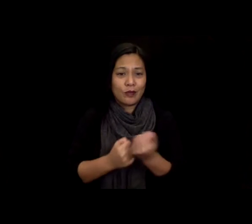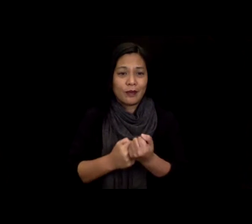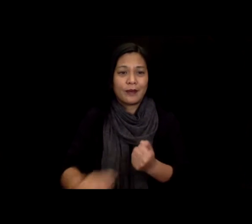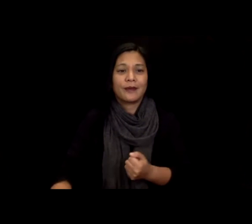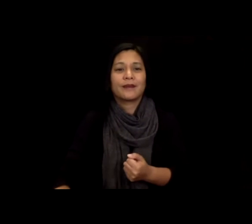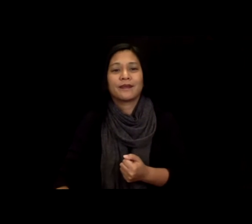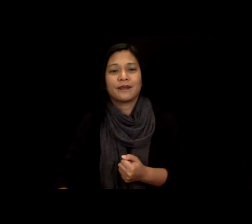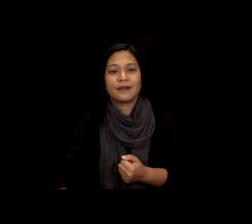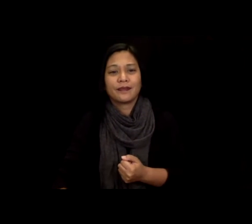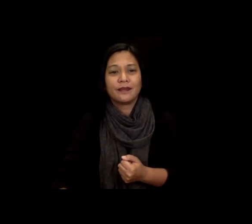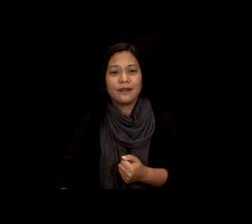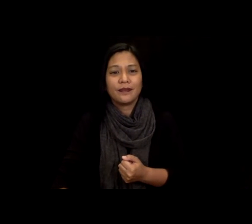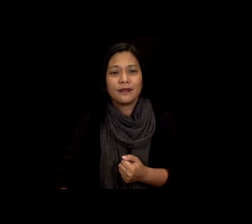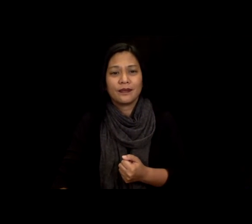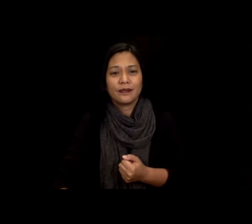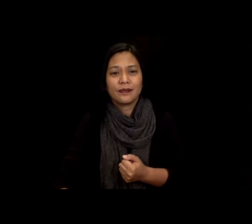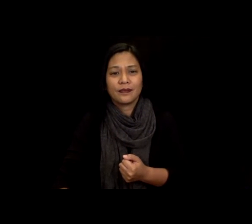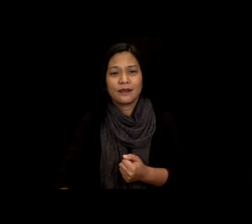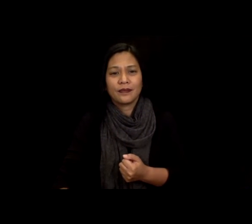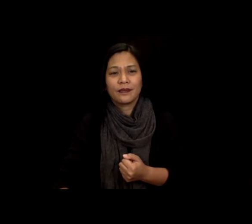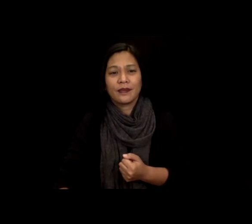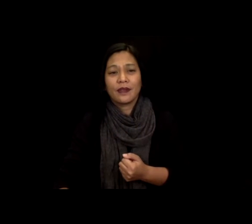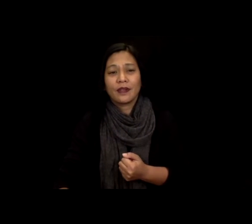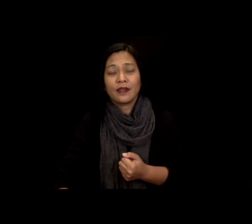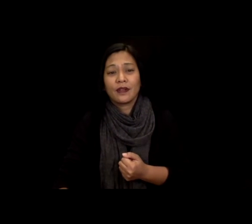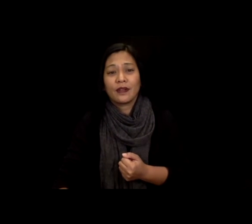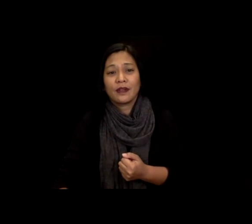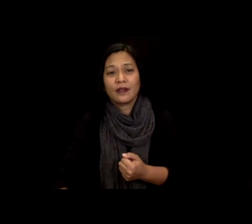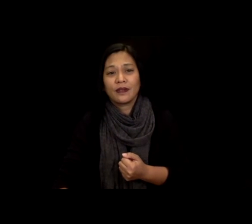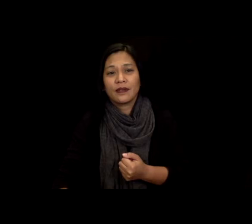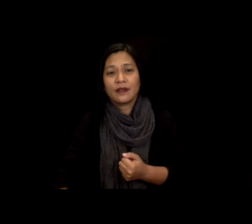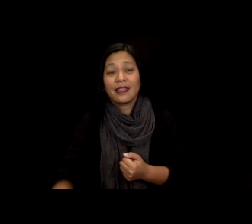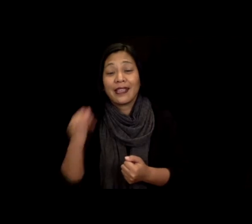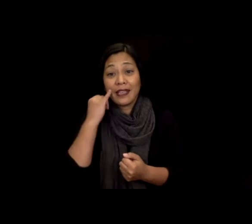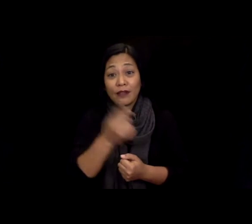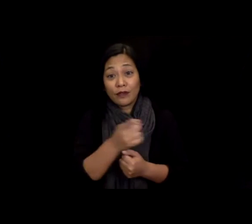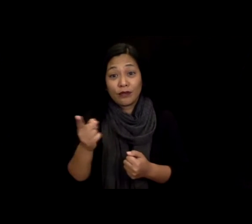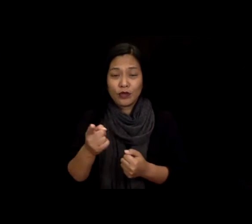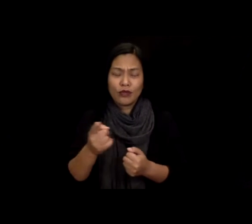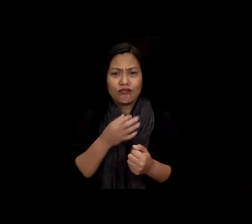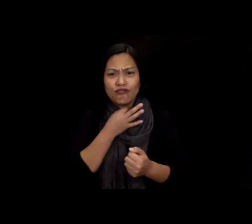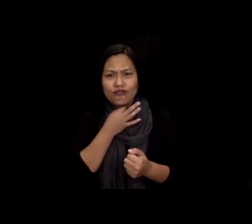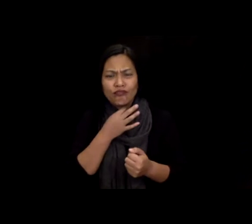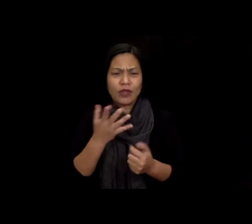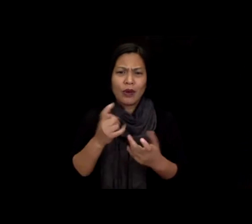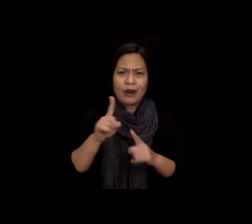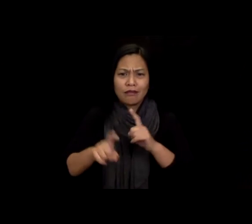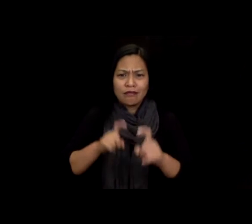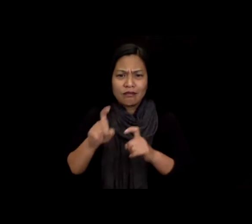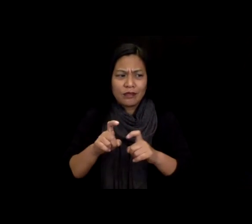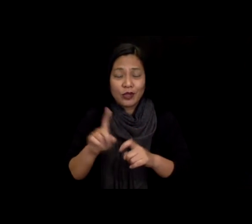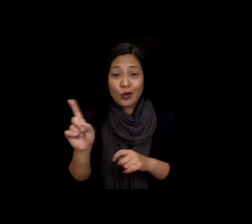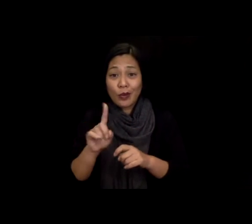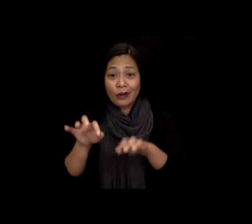Just a reminder that if you're watching live from our watch portal and want to ask us a question, to send it through the chat or the Ask